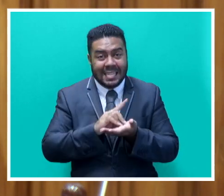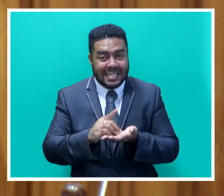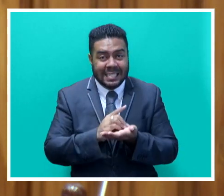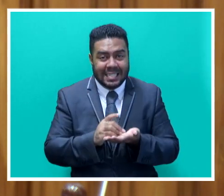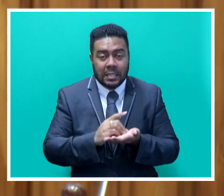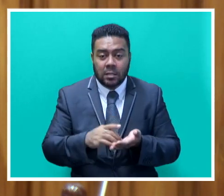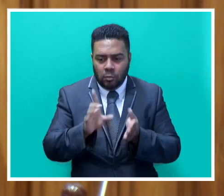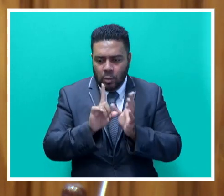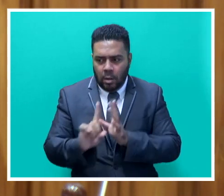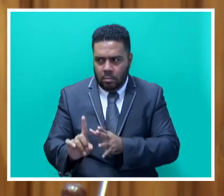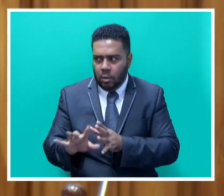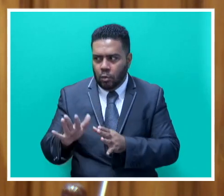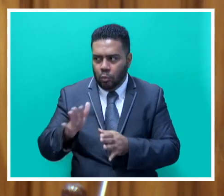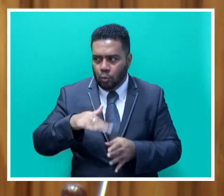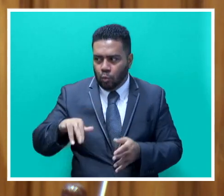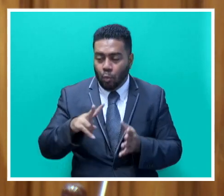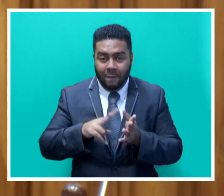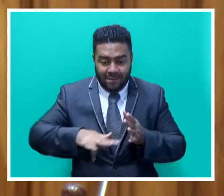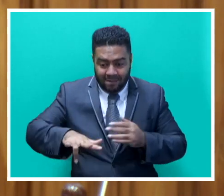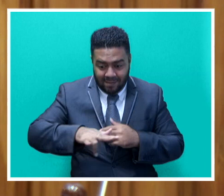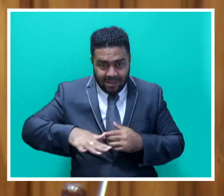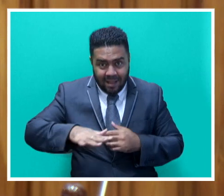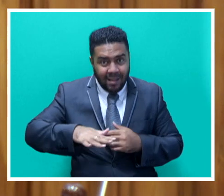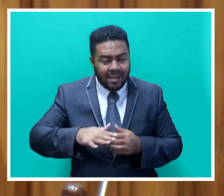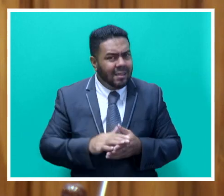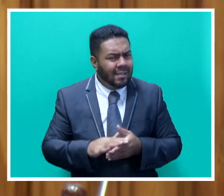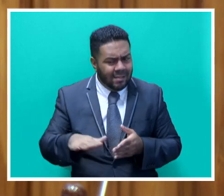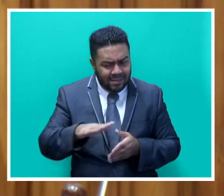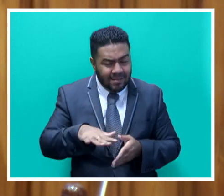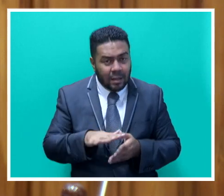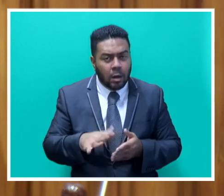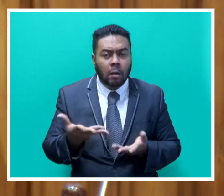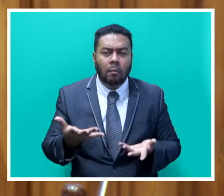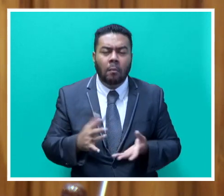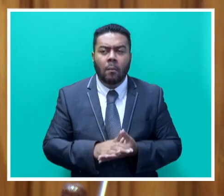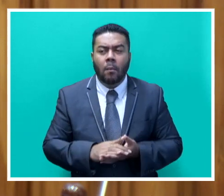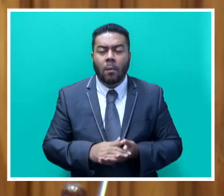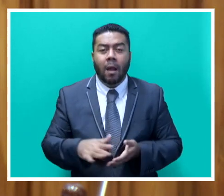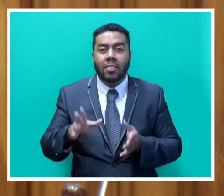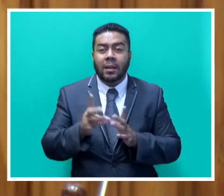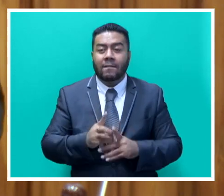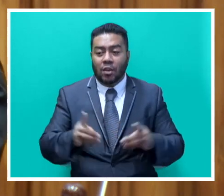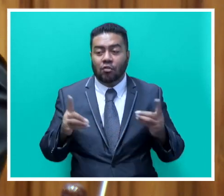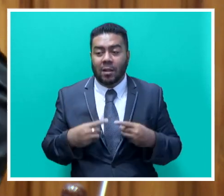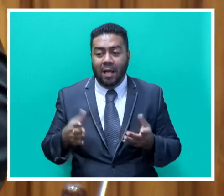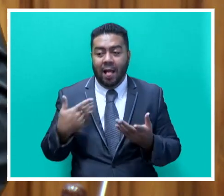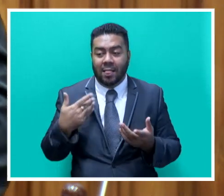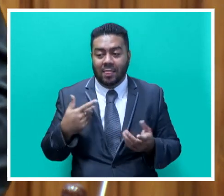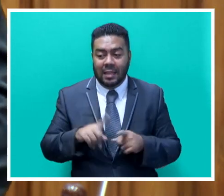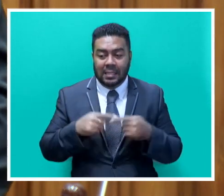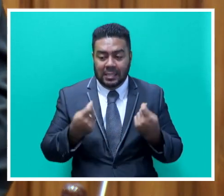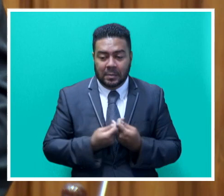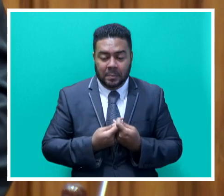Viti Levu, our northern as well as our maritime areas, divisional health teams with the support of the divisional